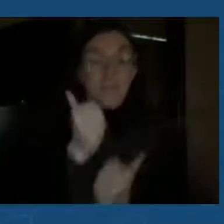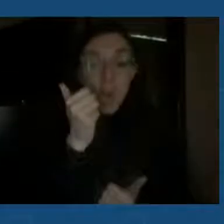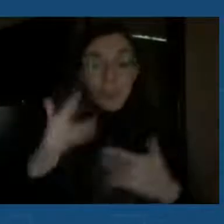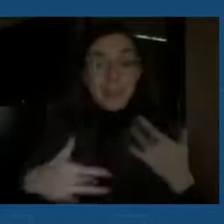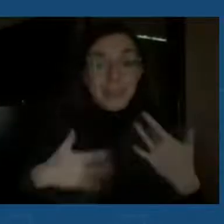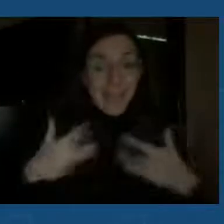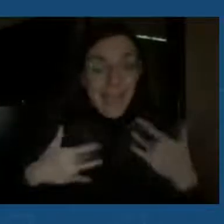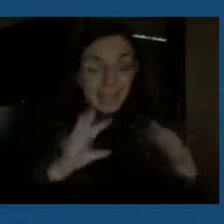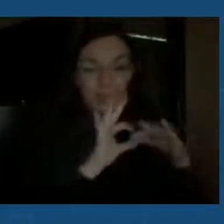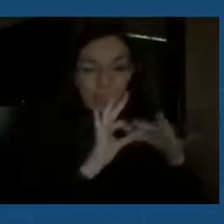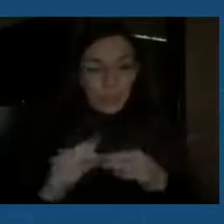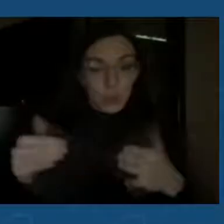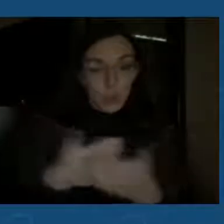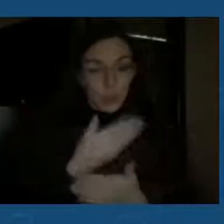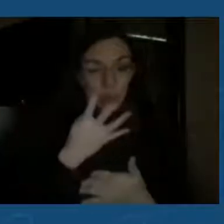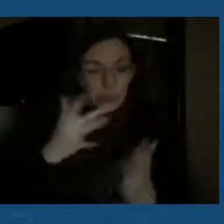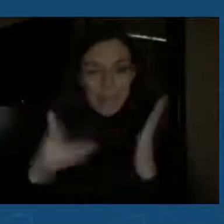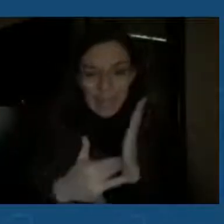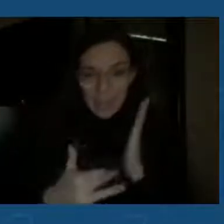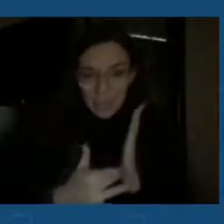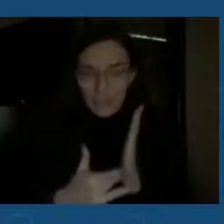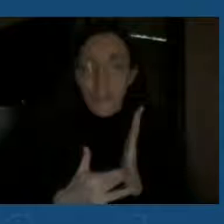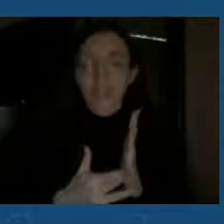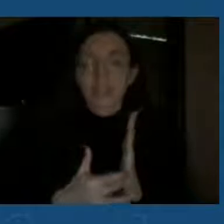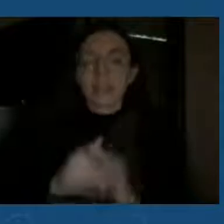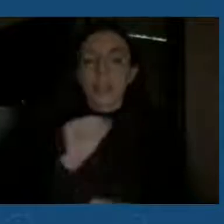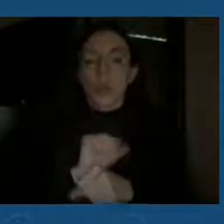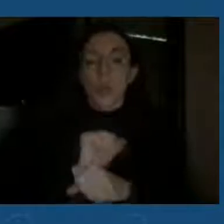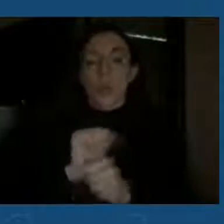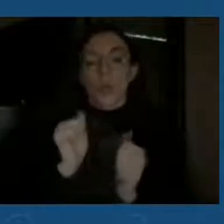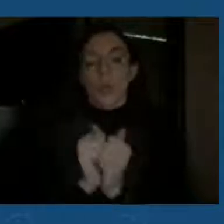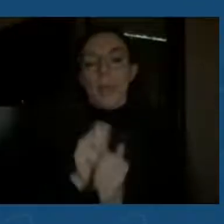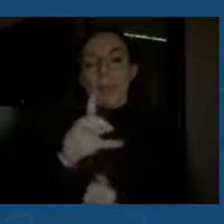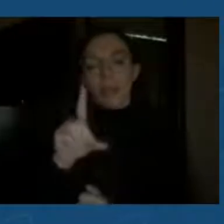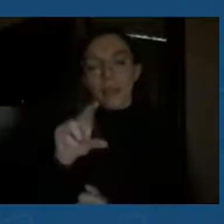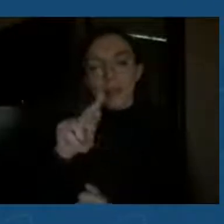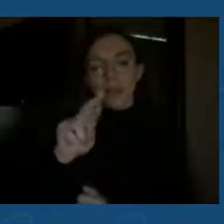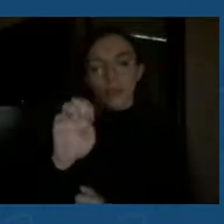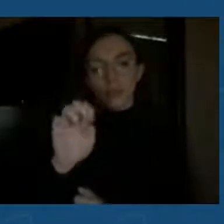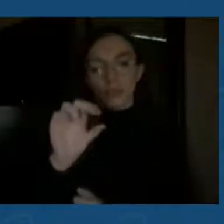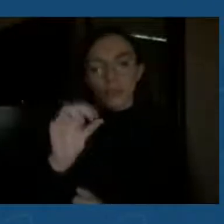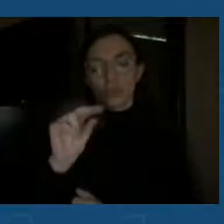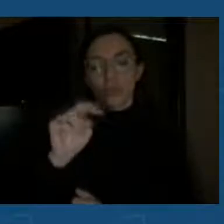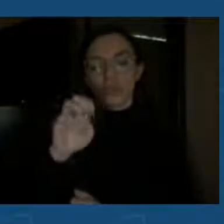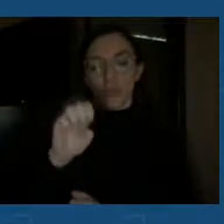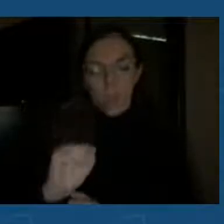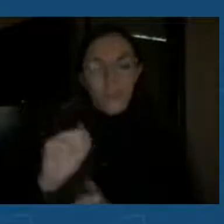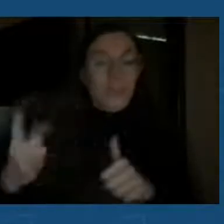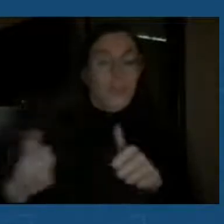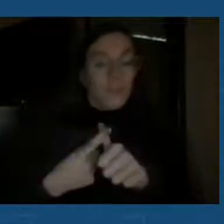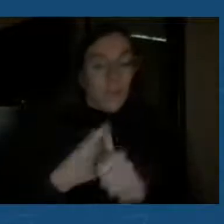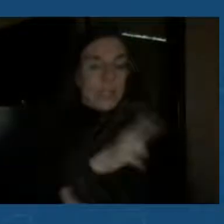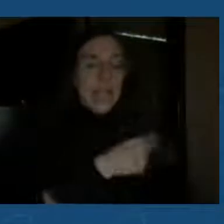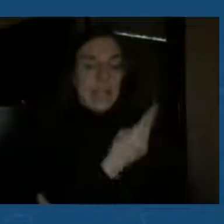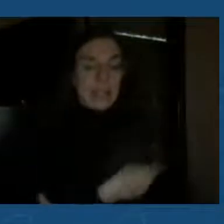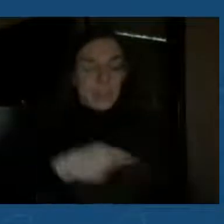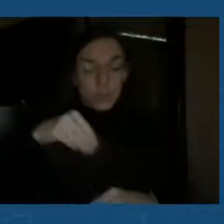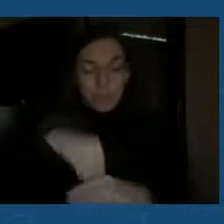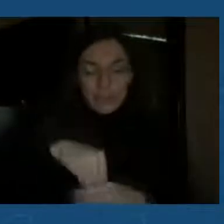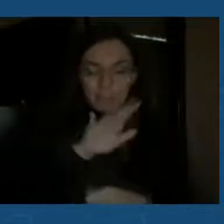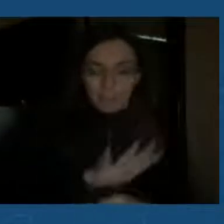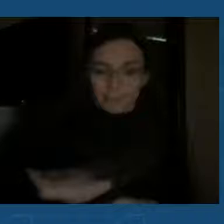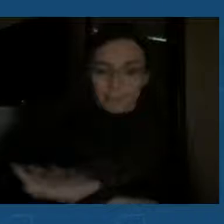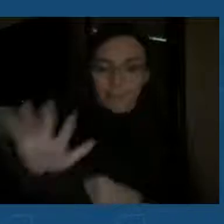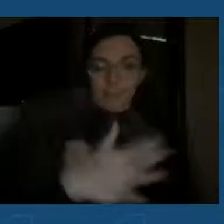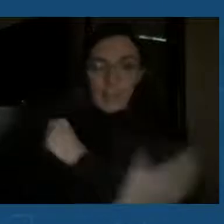these technologies is Upstate's work with drones. Upstate is the first hospital in the nation to receive FAA